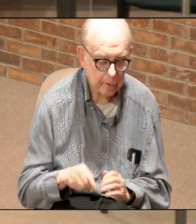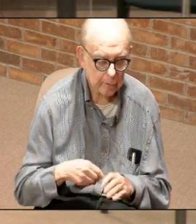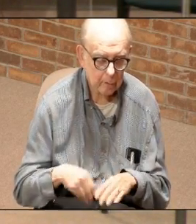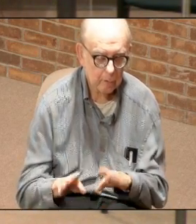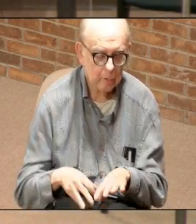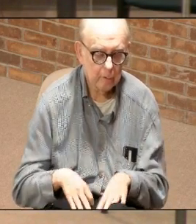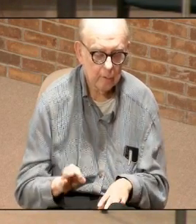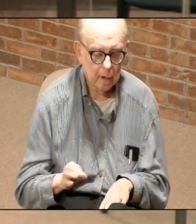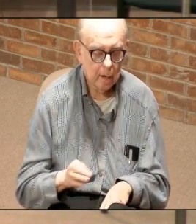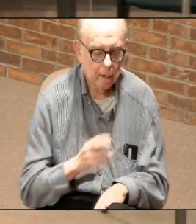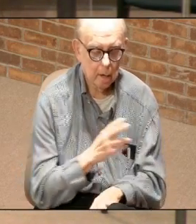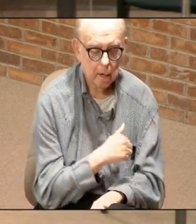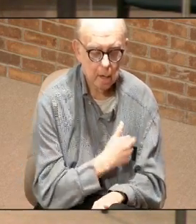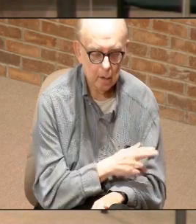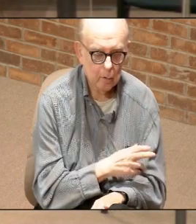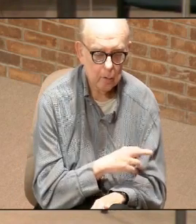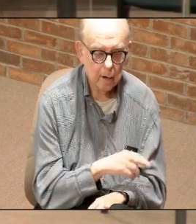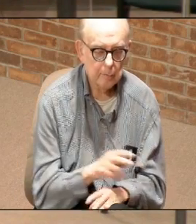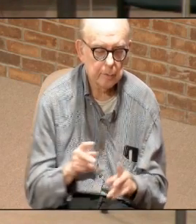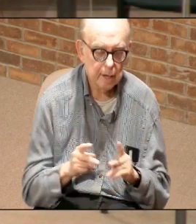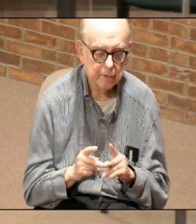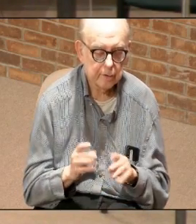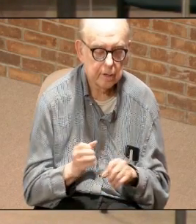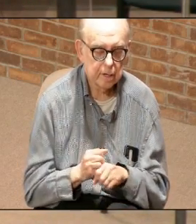a hospital or a treatment center